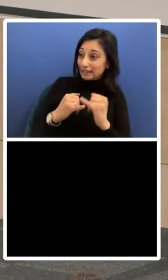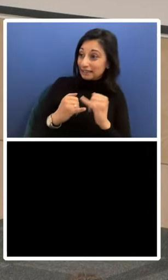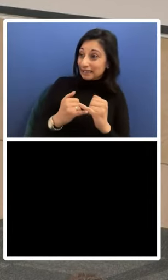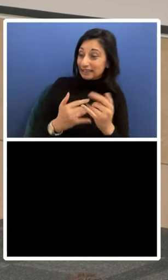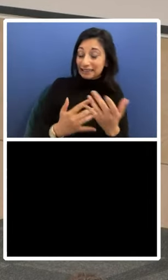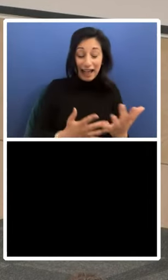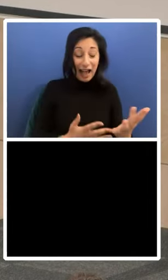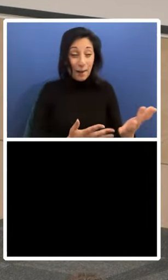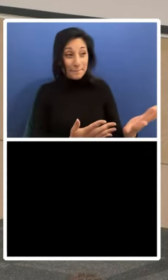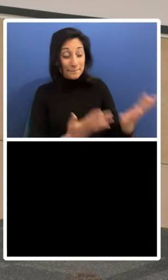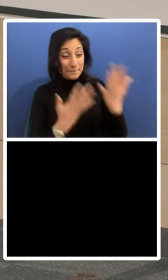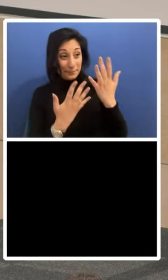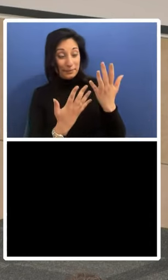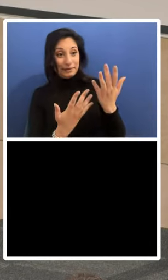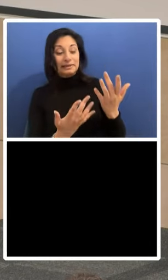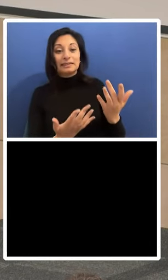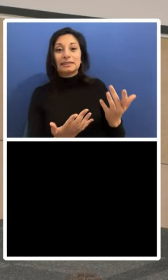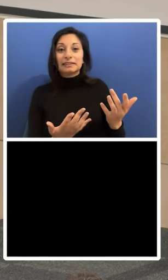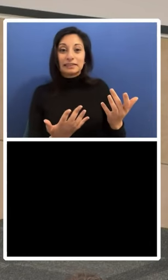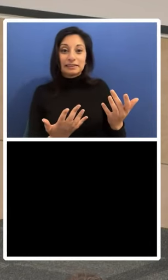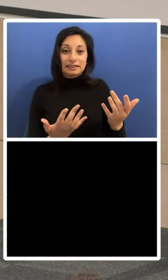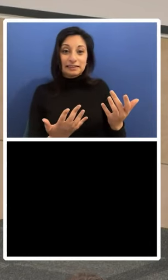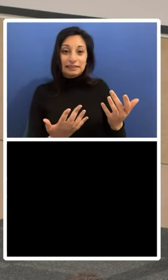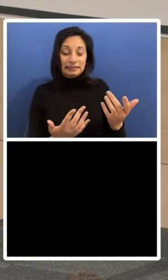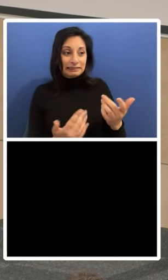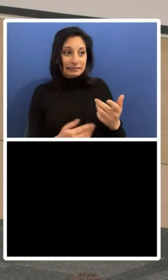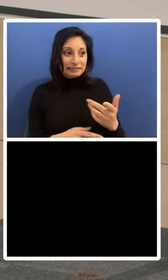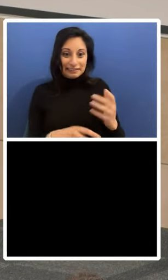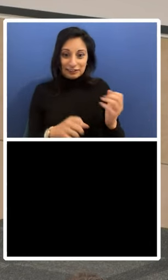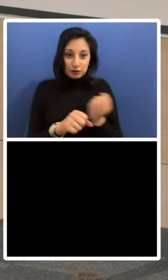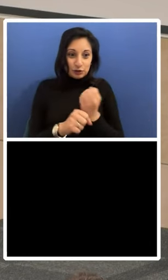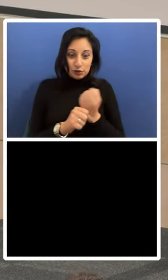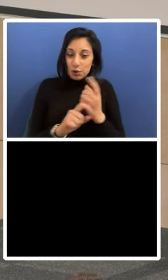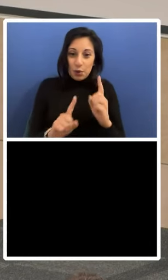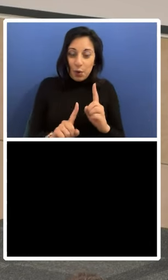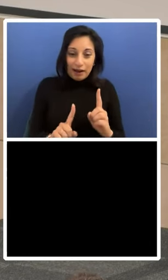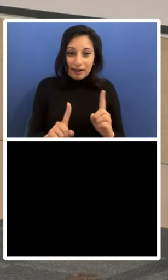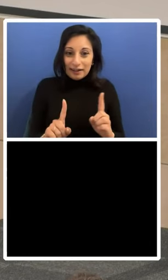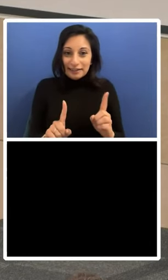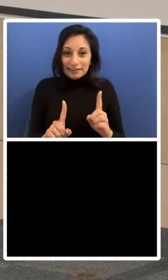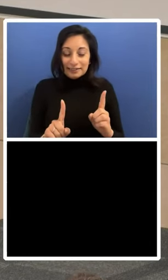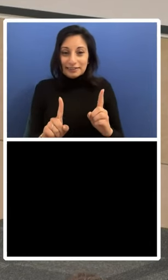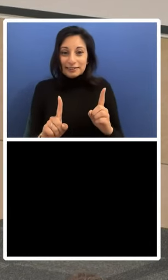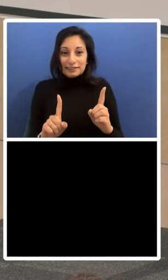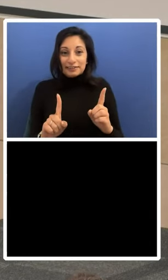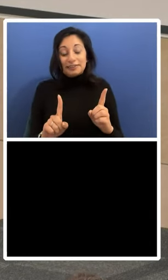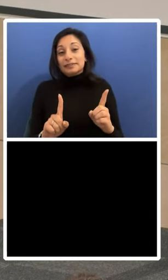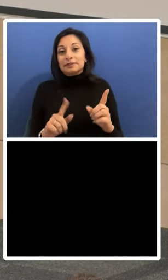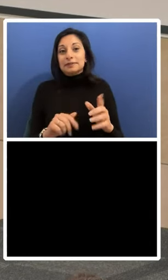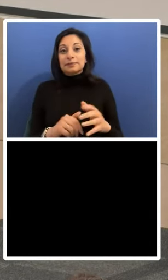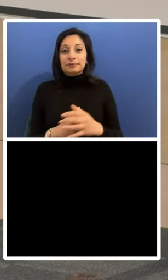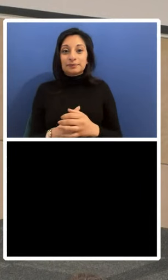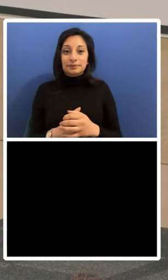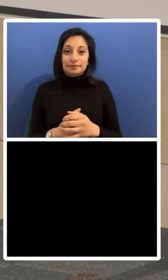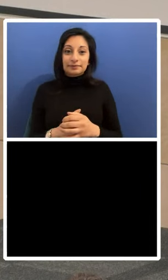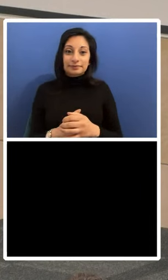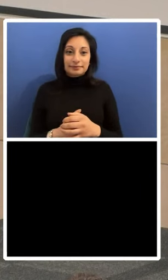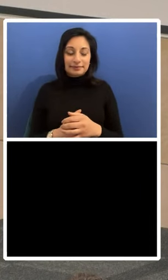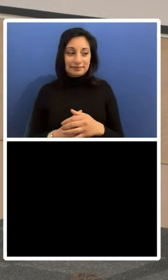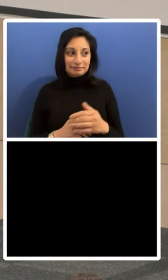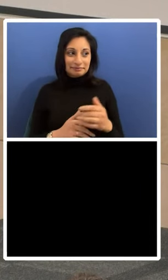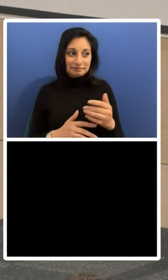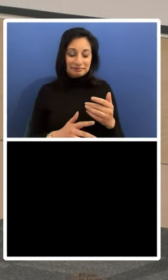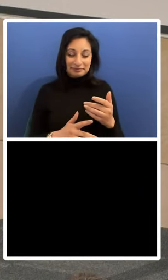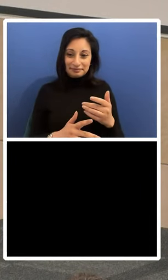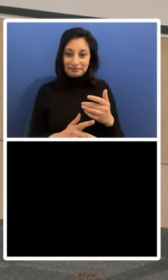like, and I just, I didn't know what to do, but I looked at him, because You know in your heart of hearts you look away, but it's like one of the